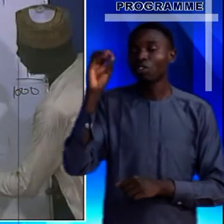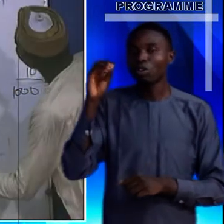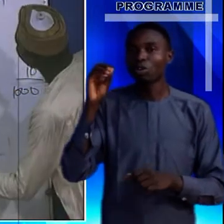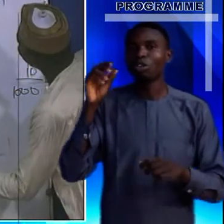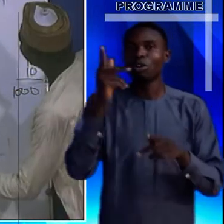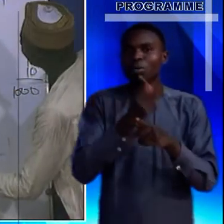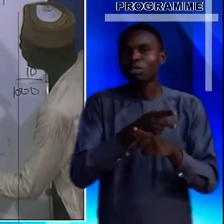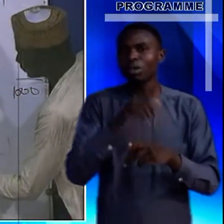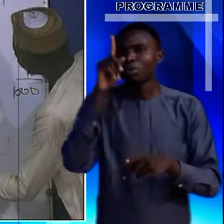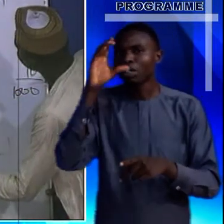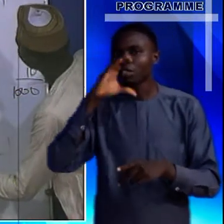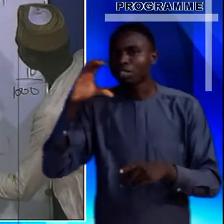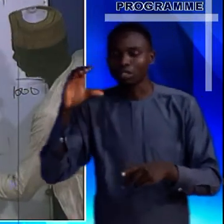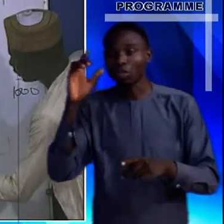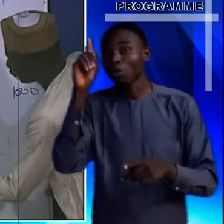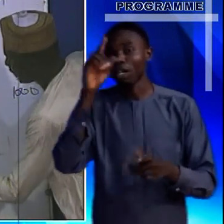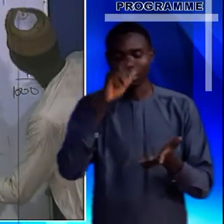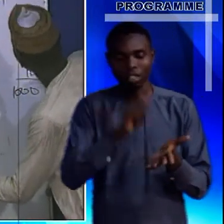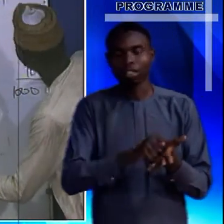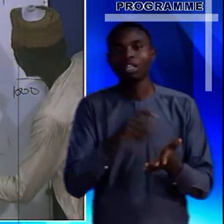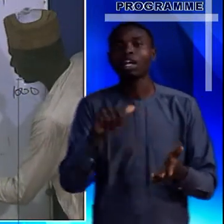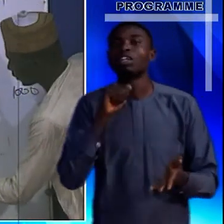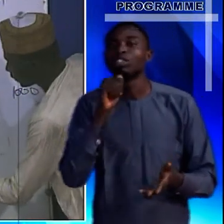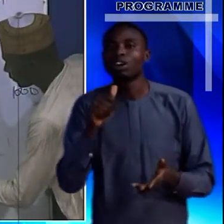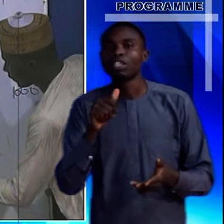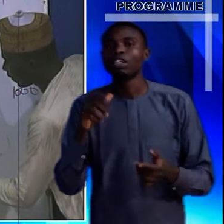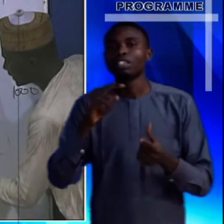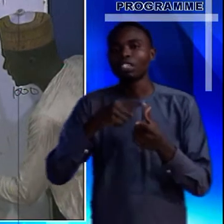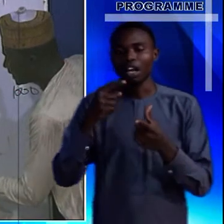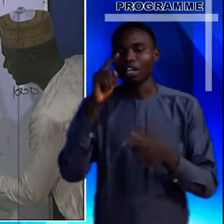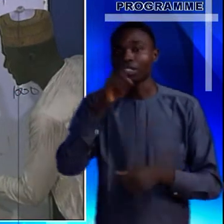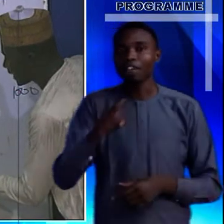that, what do you call it? We have